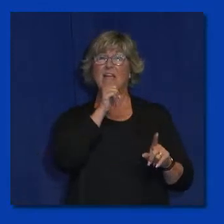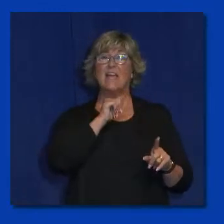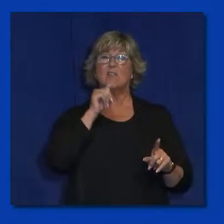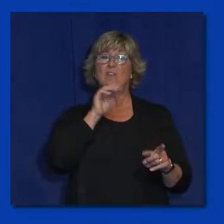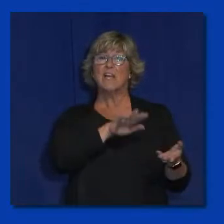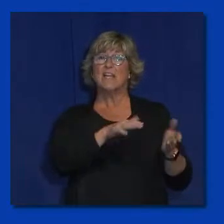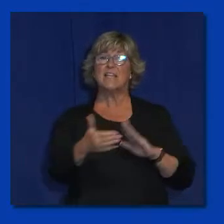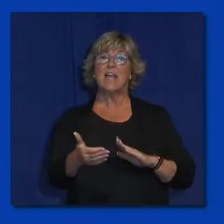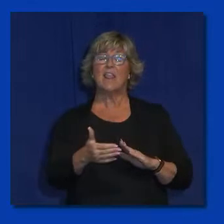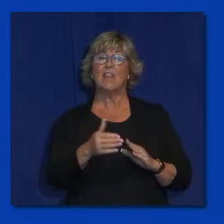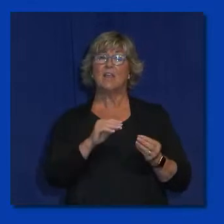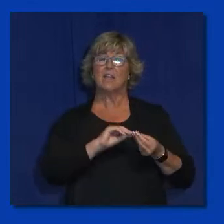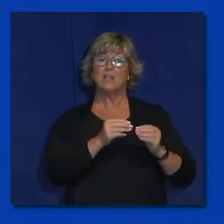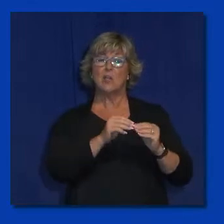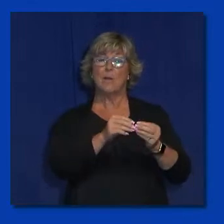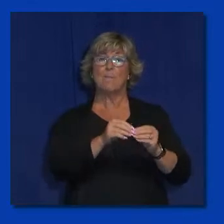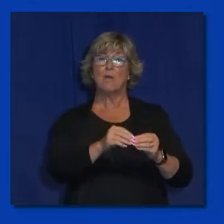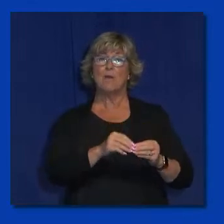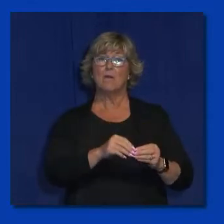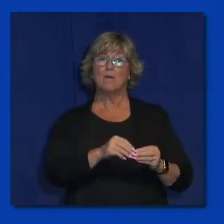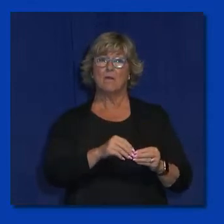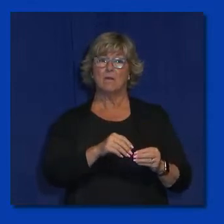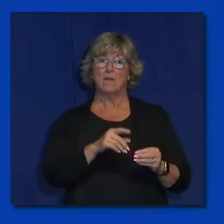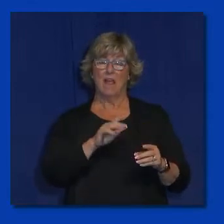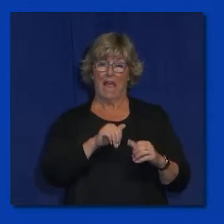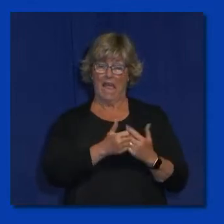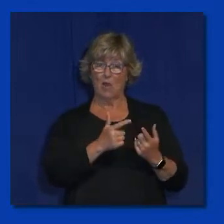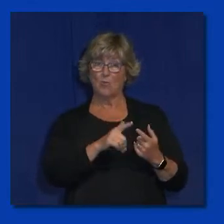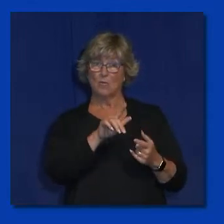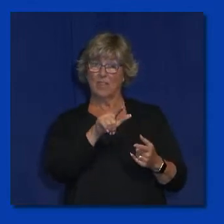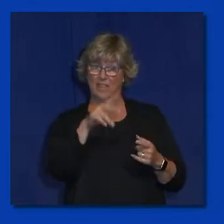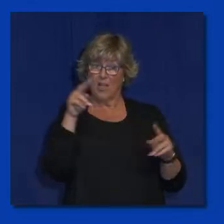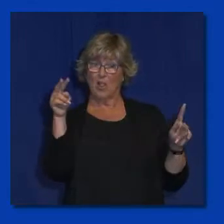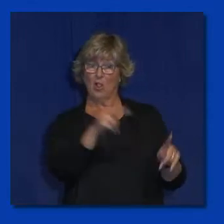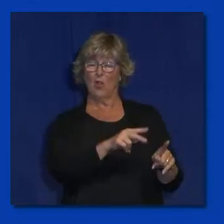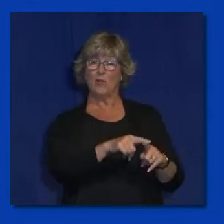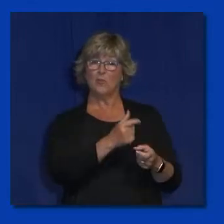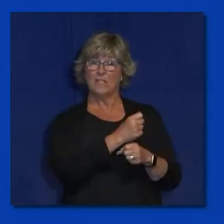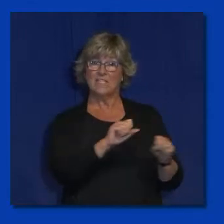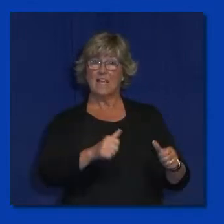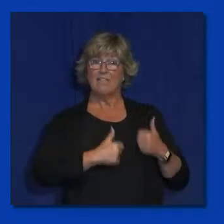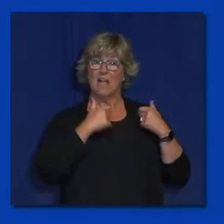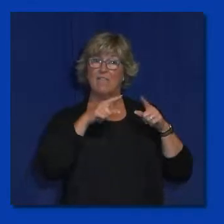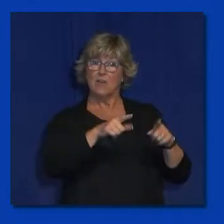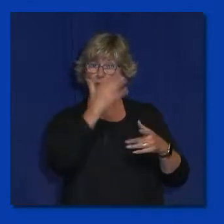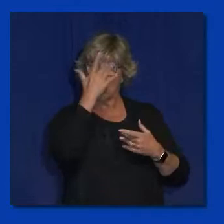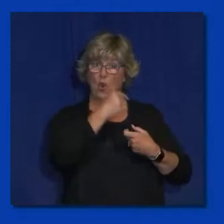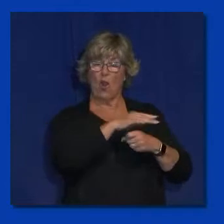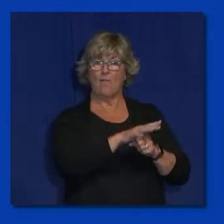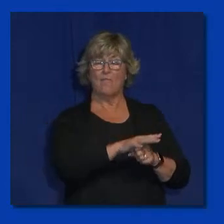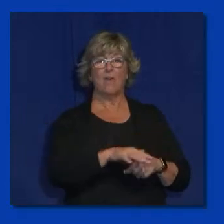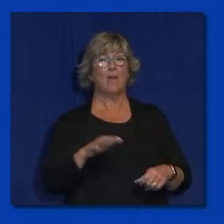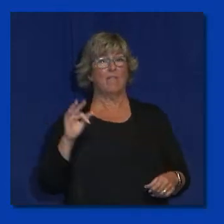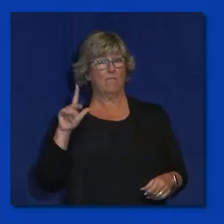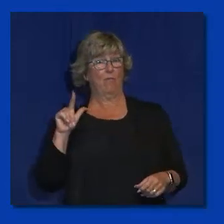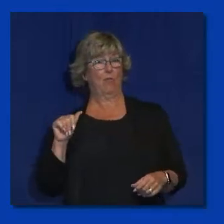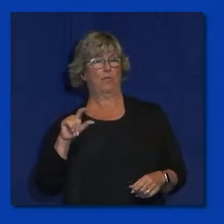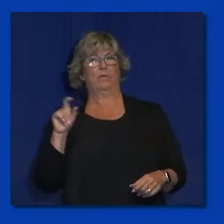rate in terms of the approach they took to saving lives on COVID, certainly Florida and